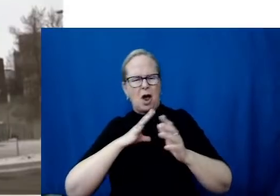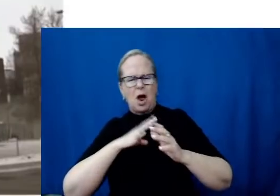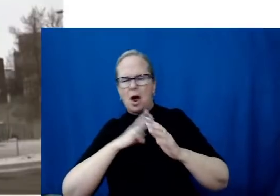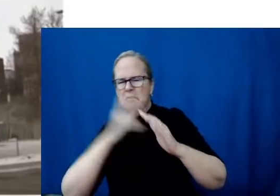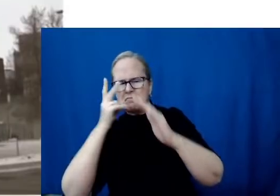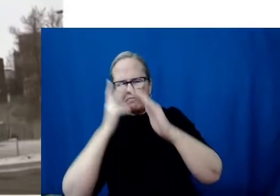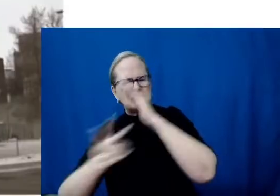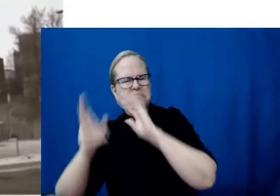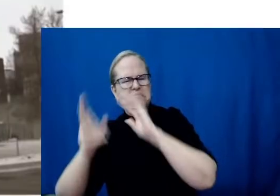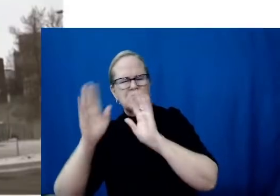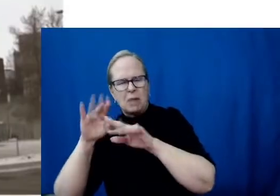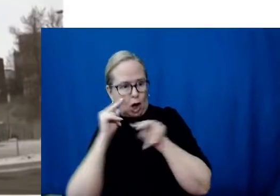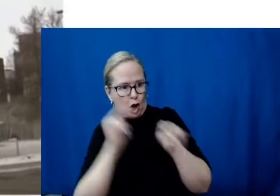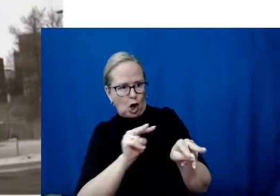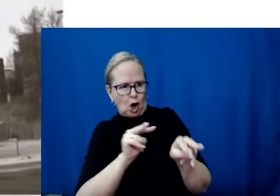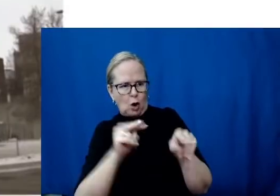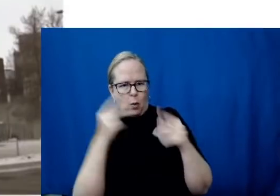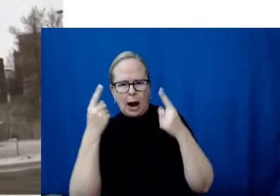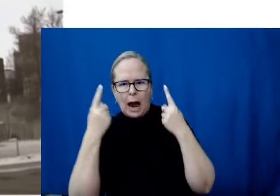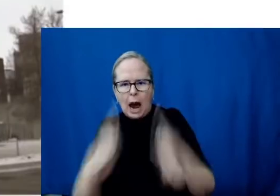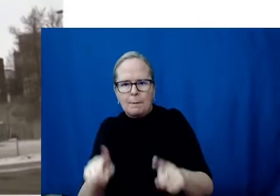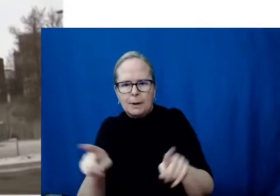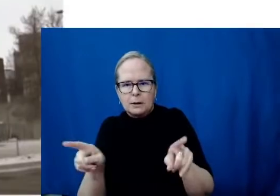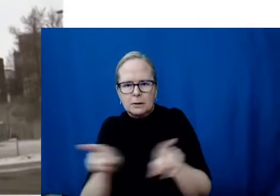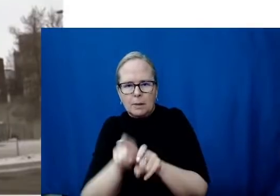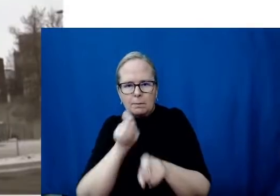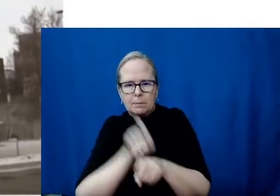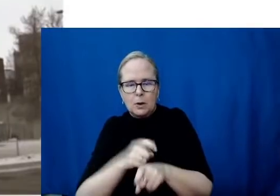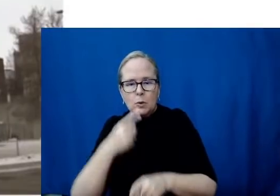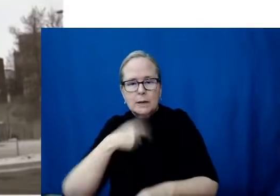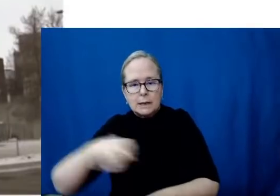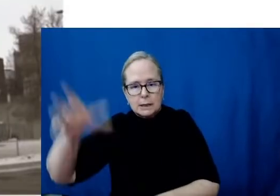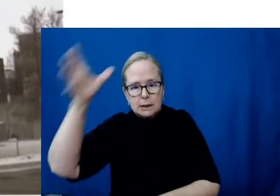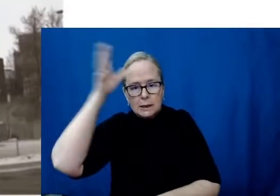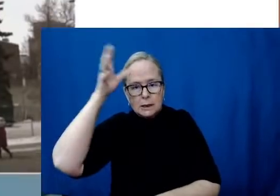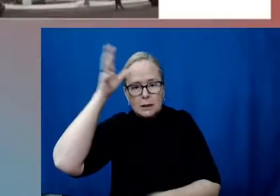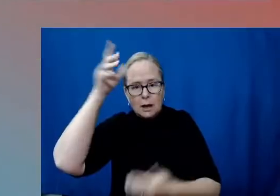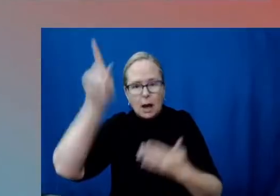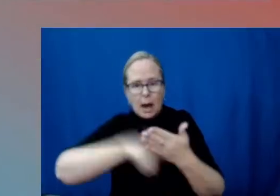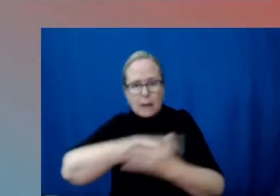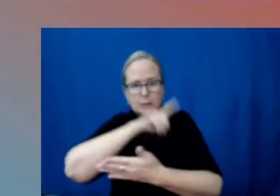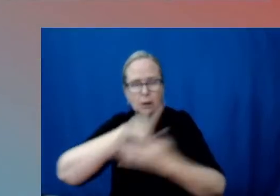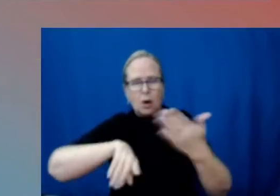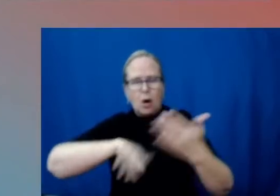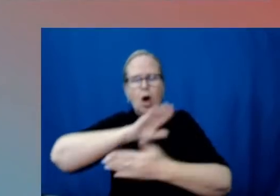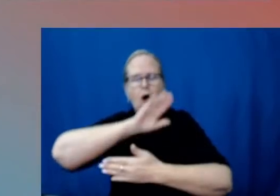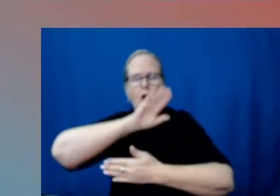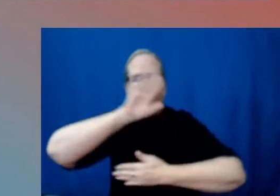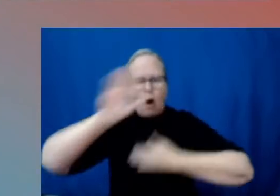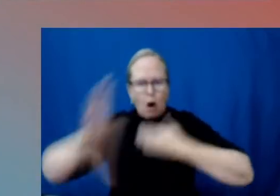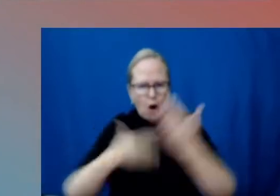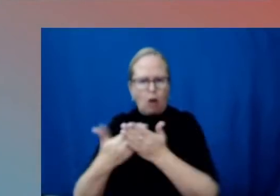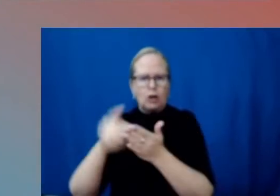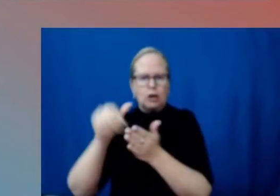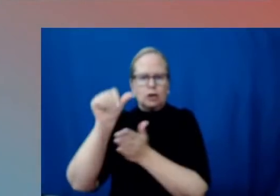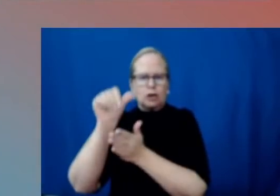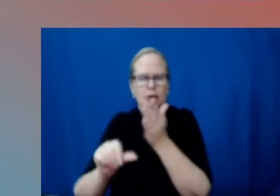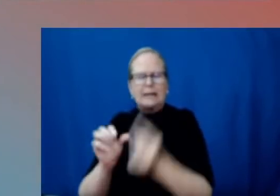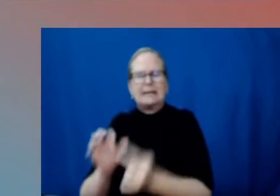Deer, as an example, is canceling all surgeries but life and limb, and this is on February 2nd. So this